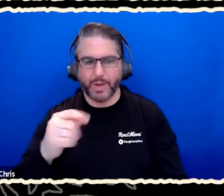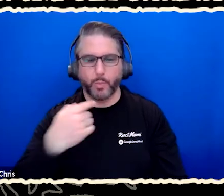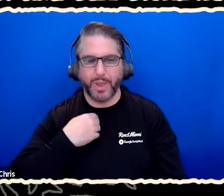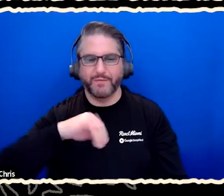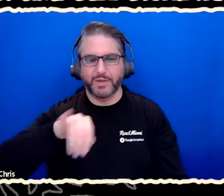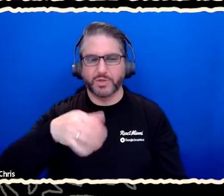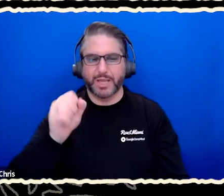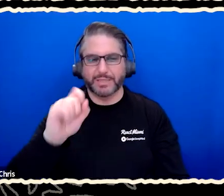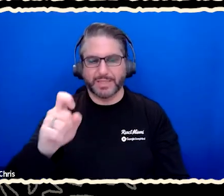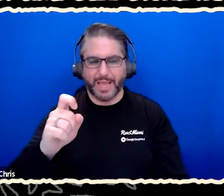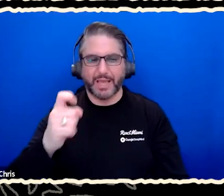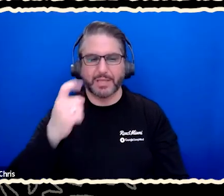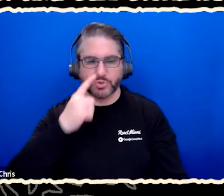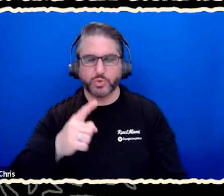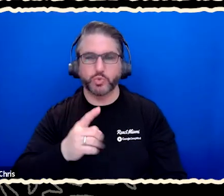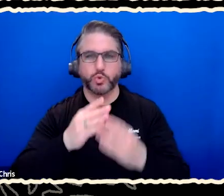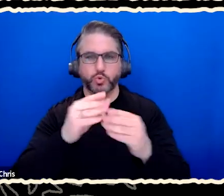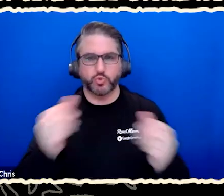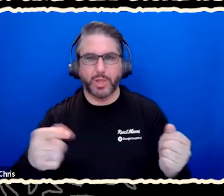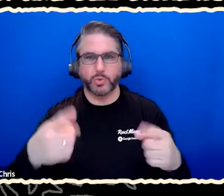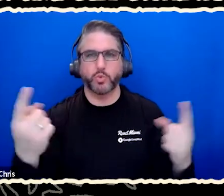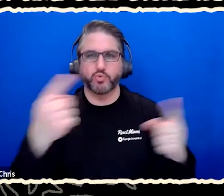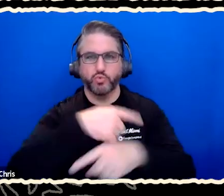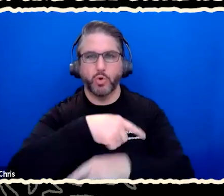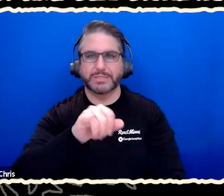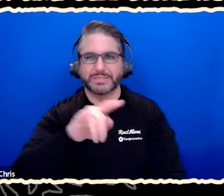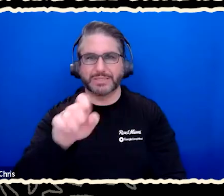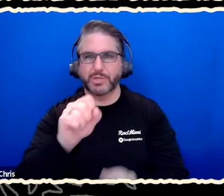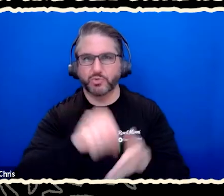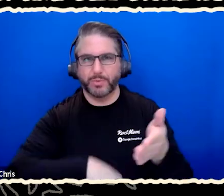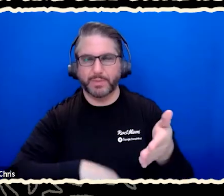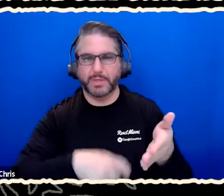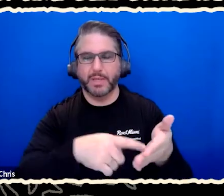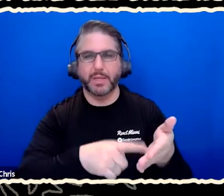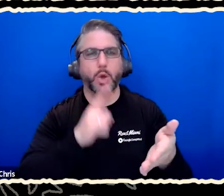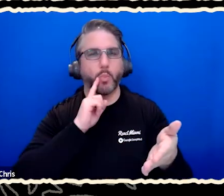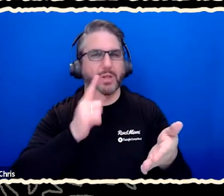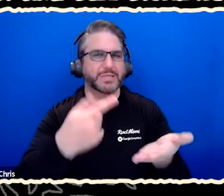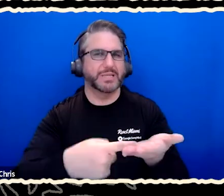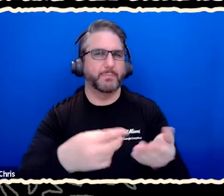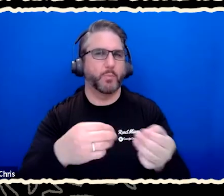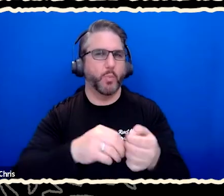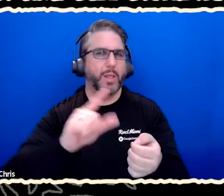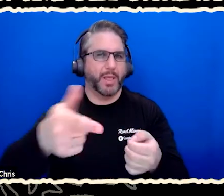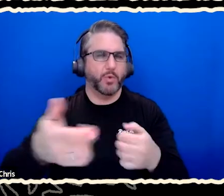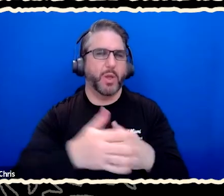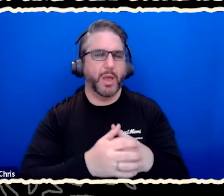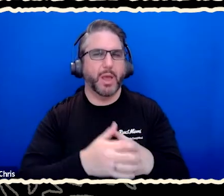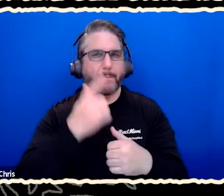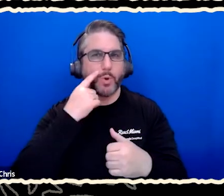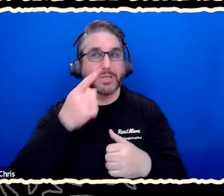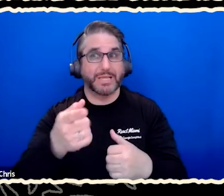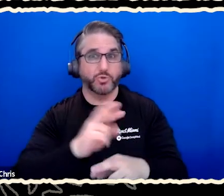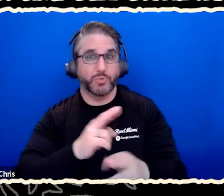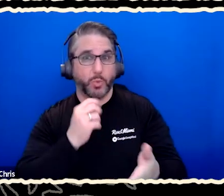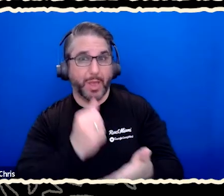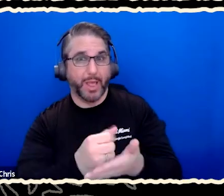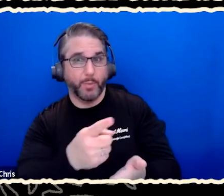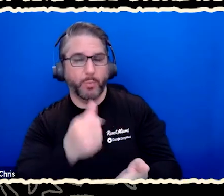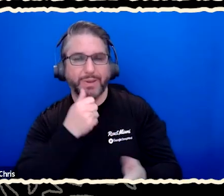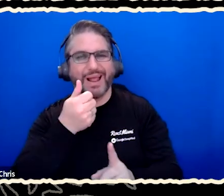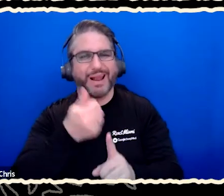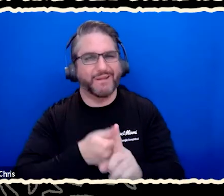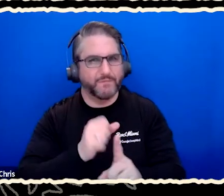to neutralize cross-site scripting. We will get to cross-site scripting a little deeper later on as well, because it has our bugs, but not in every